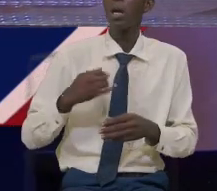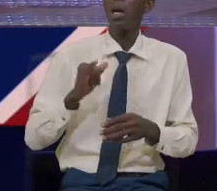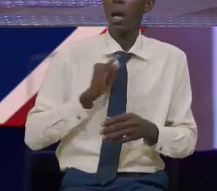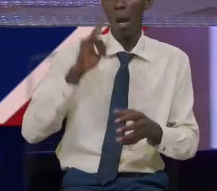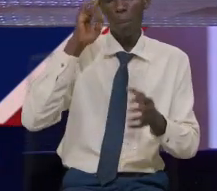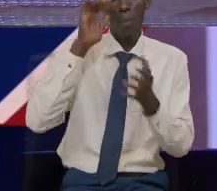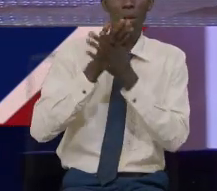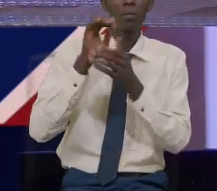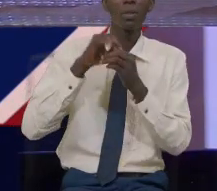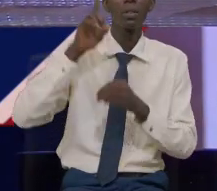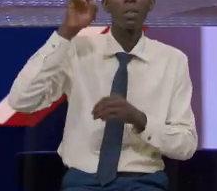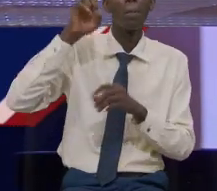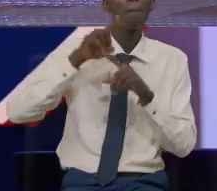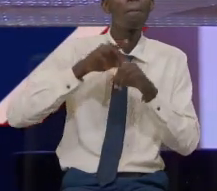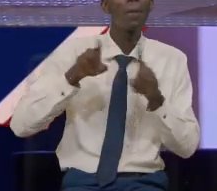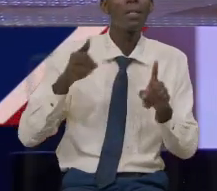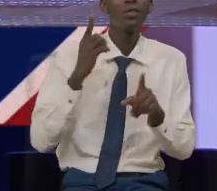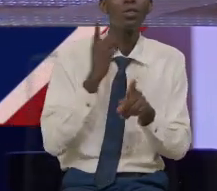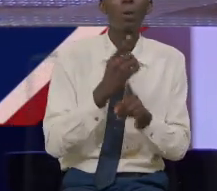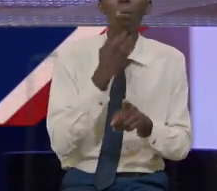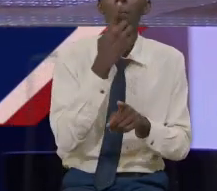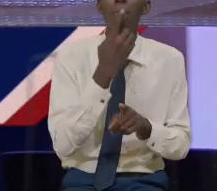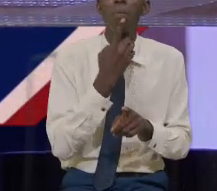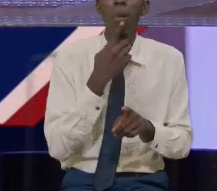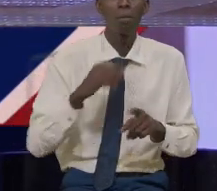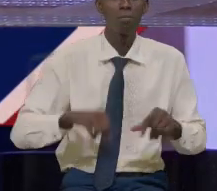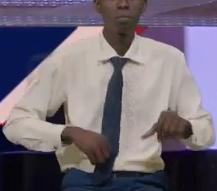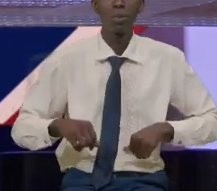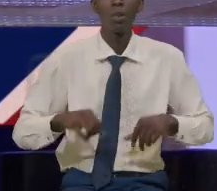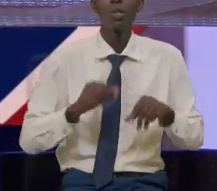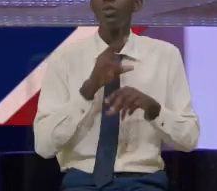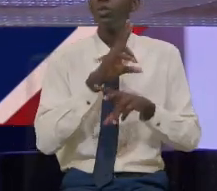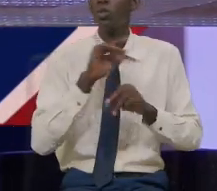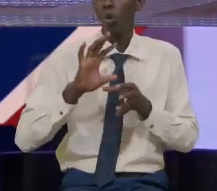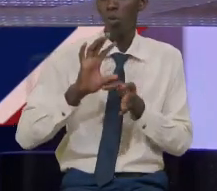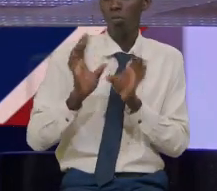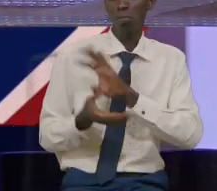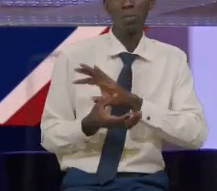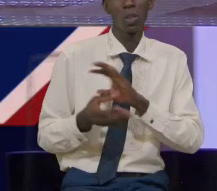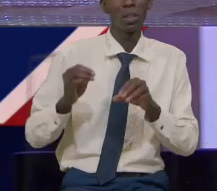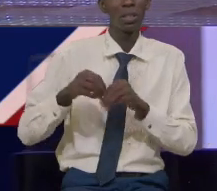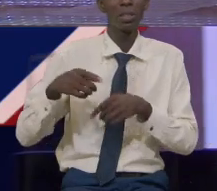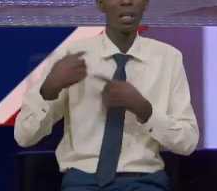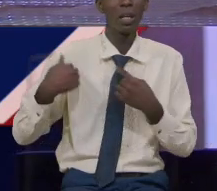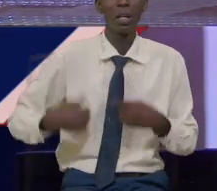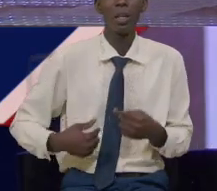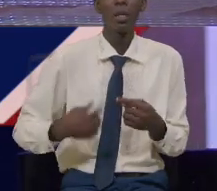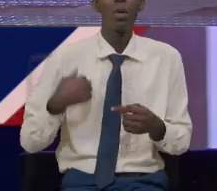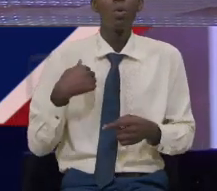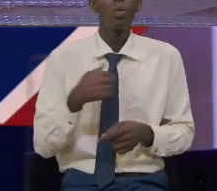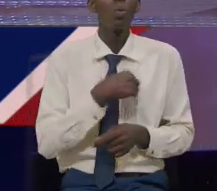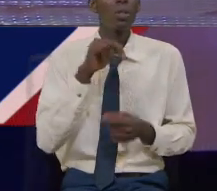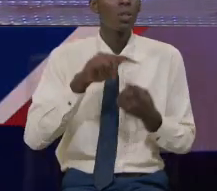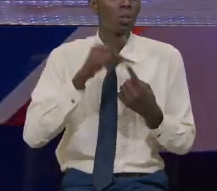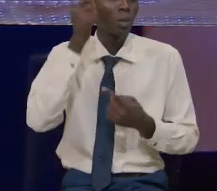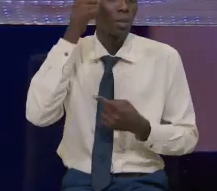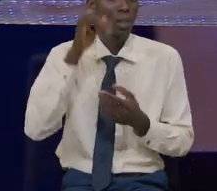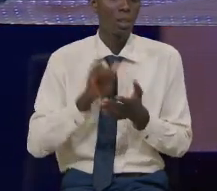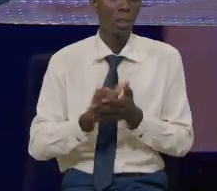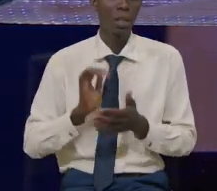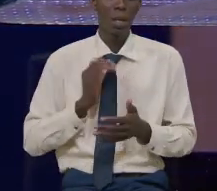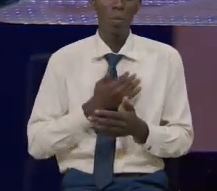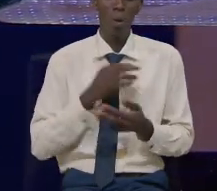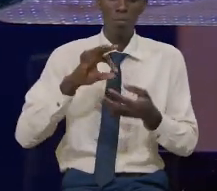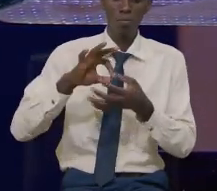no conversion, no conversion. He was still a pagan at heart. We need to understand our relationship with